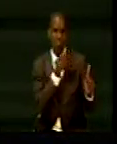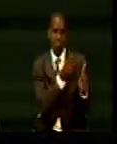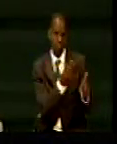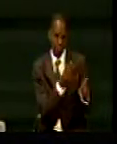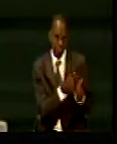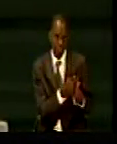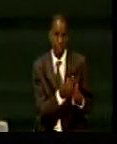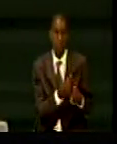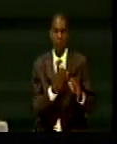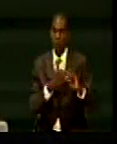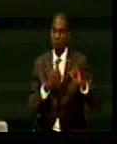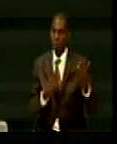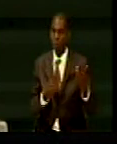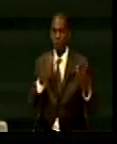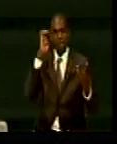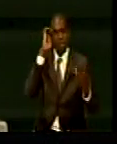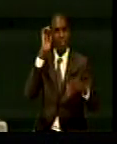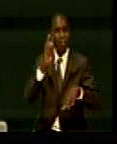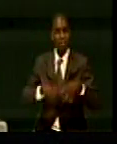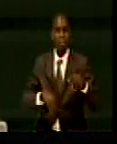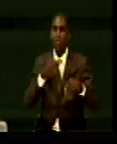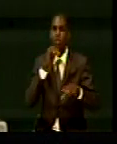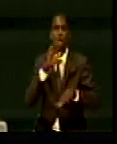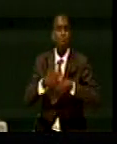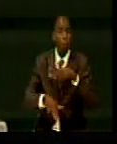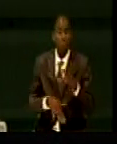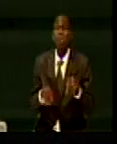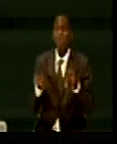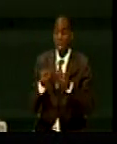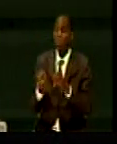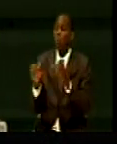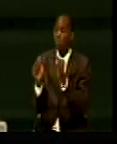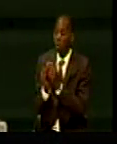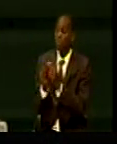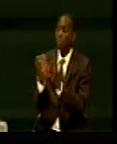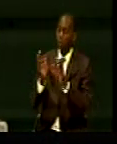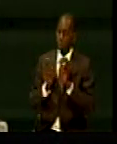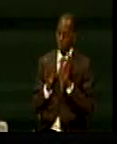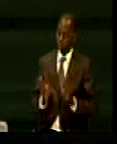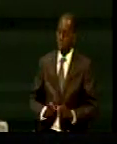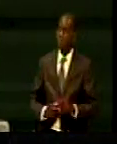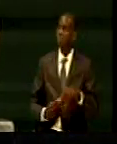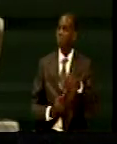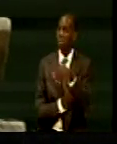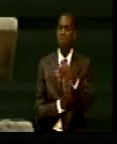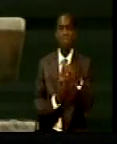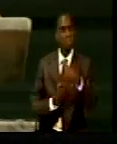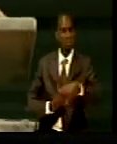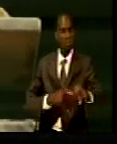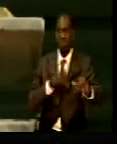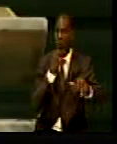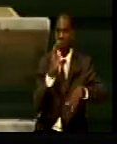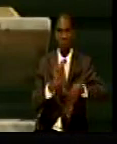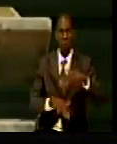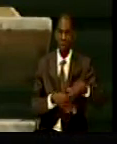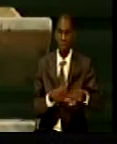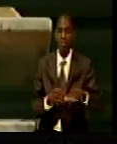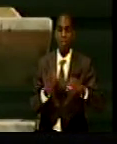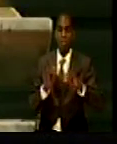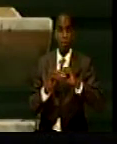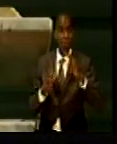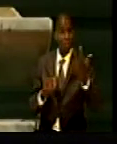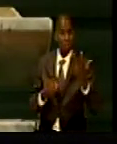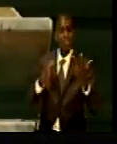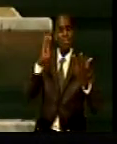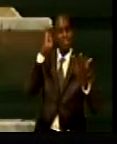he could not walk even with support, human support. Number three, he was unable to walk